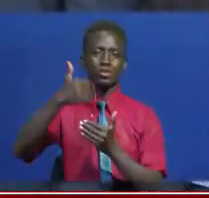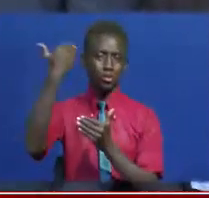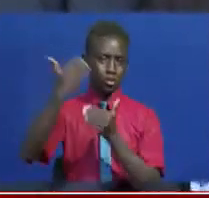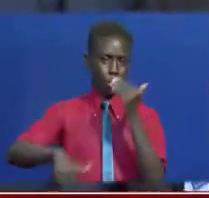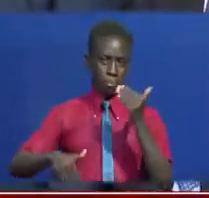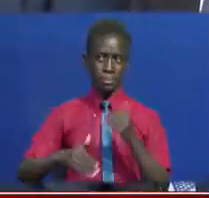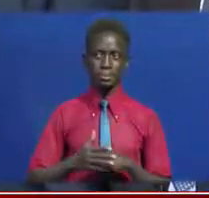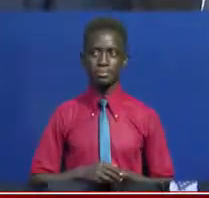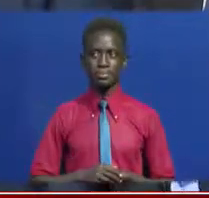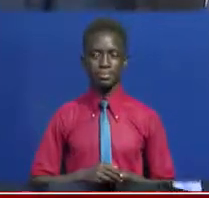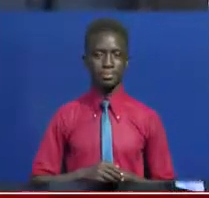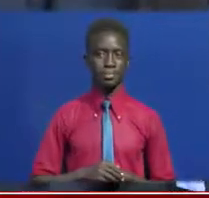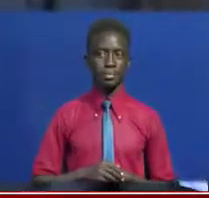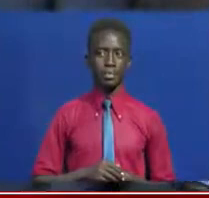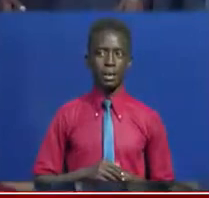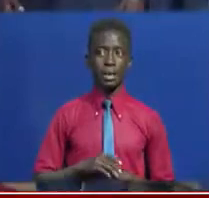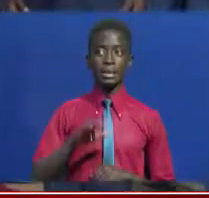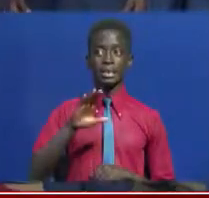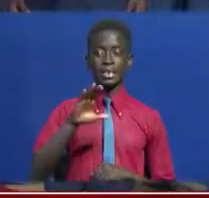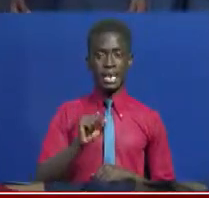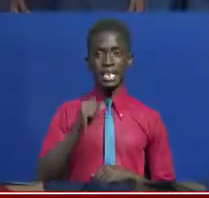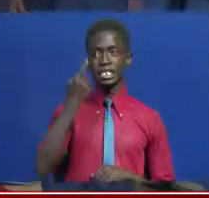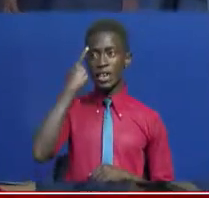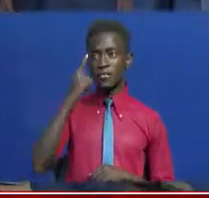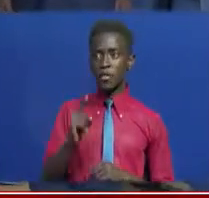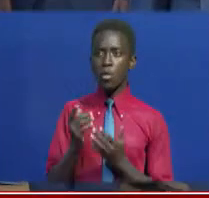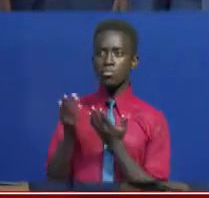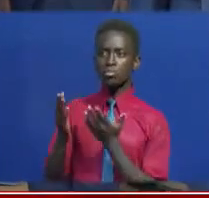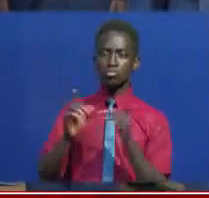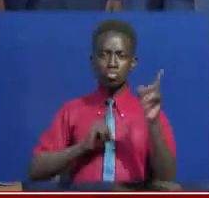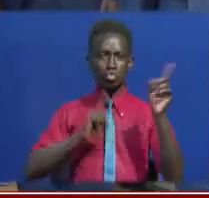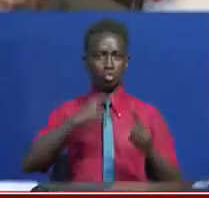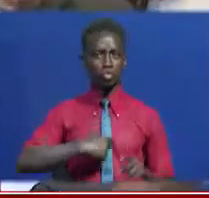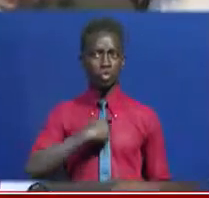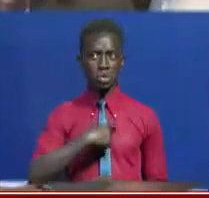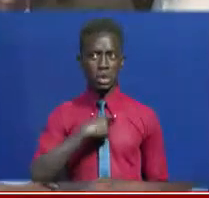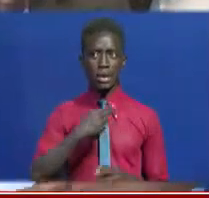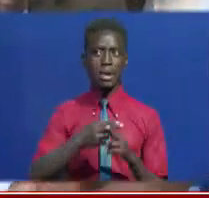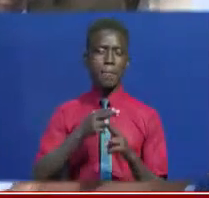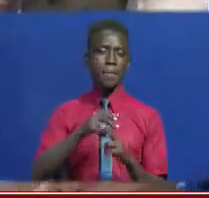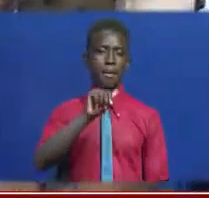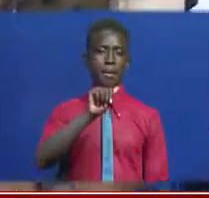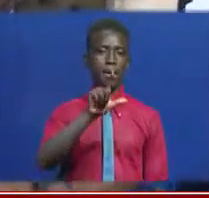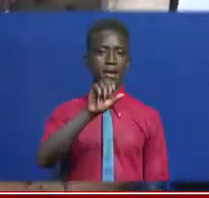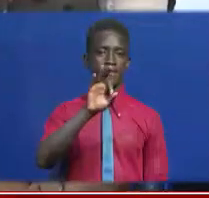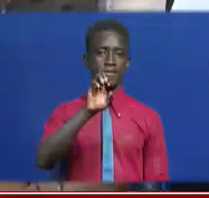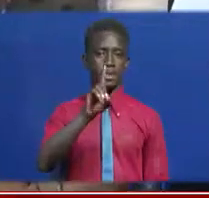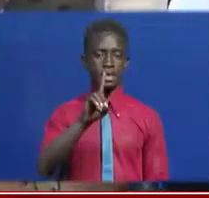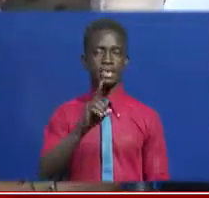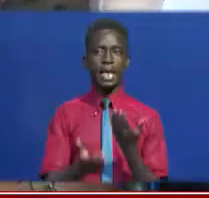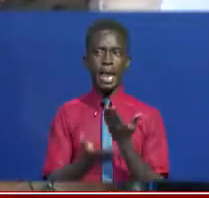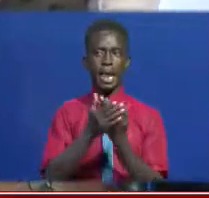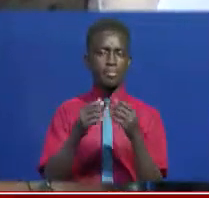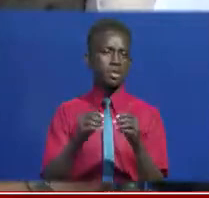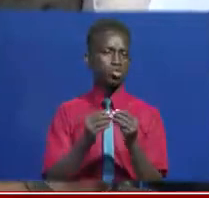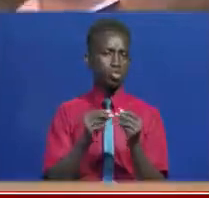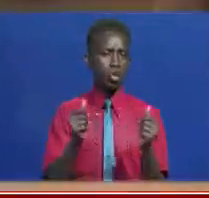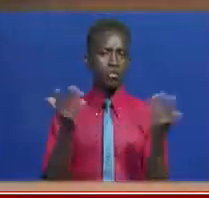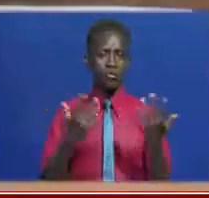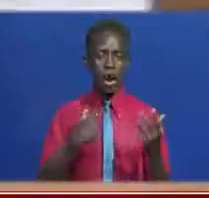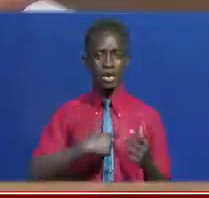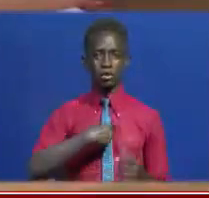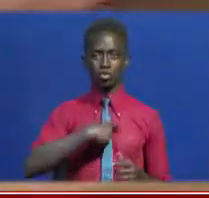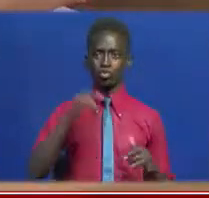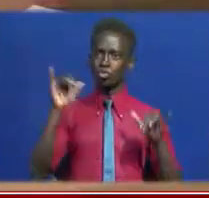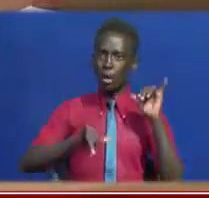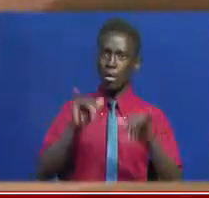Tourism Cabinet Secretary Dr. Alfred Mutua has rolled out an initiative to address challenges in the tourism industry in each county